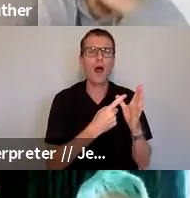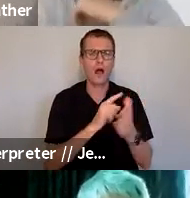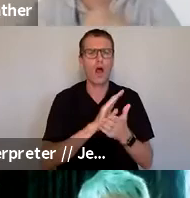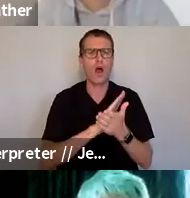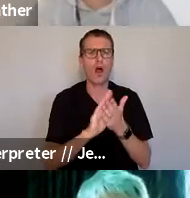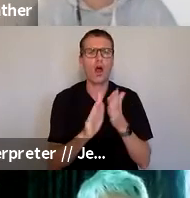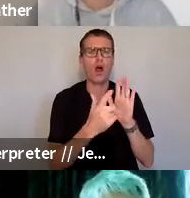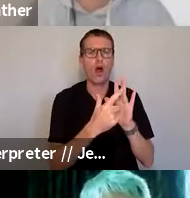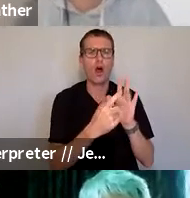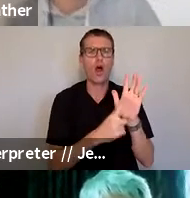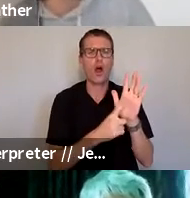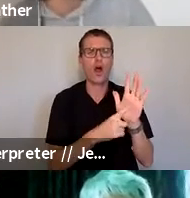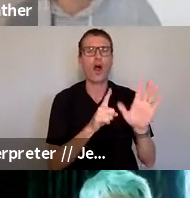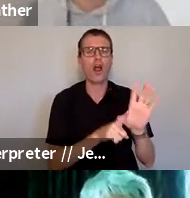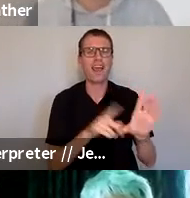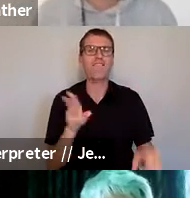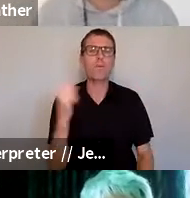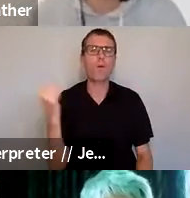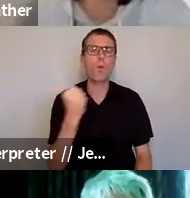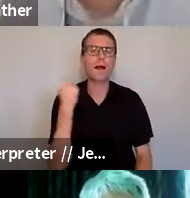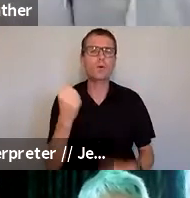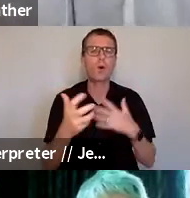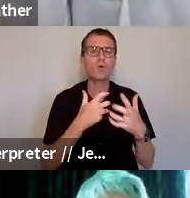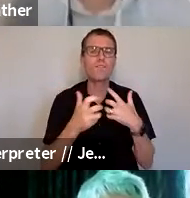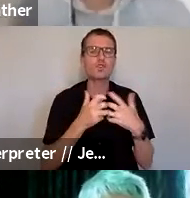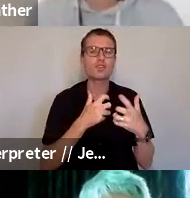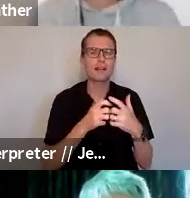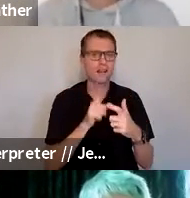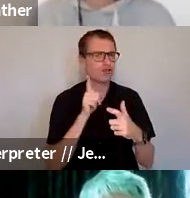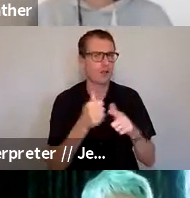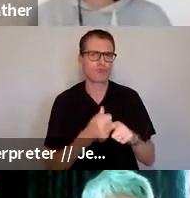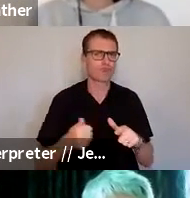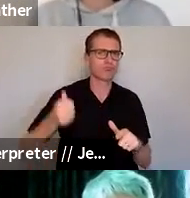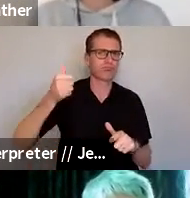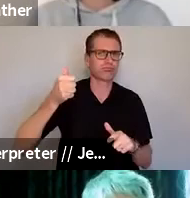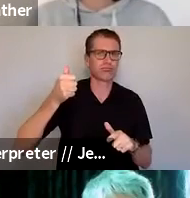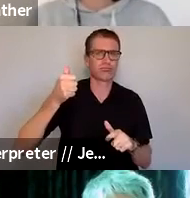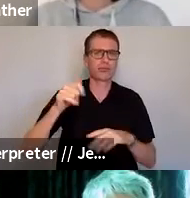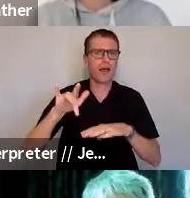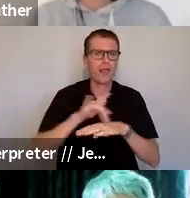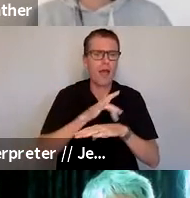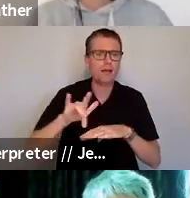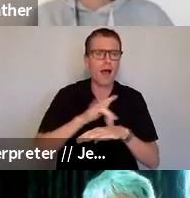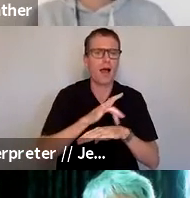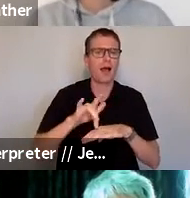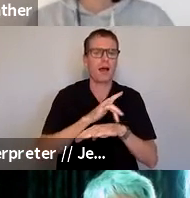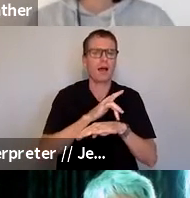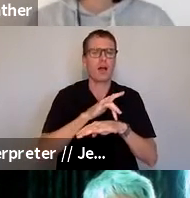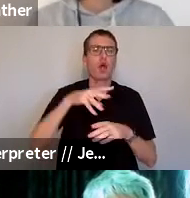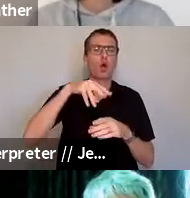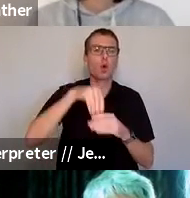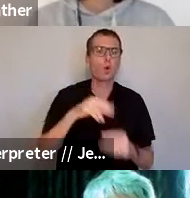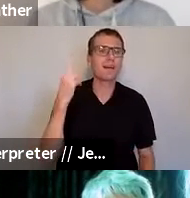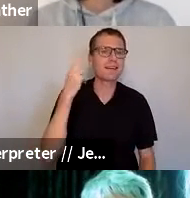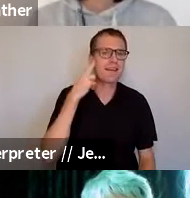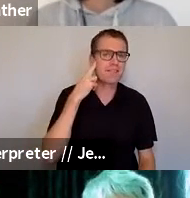is a foremost leader in theatre for deaf, that includes deaf people and deaf